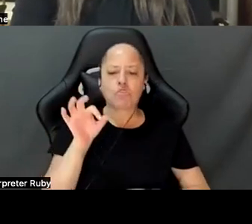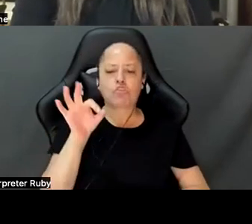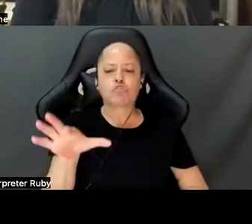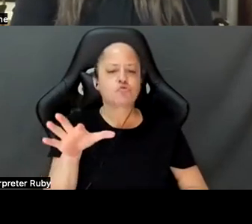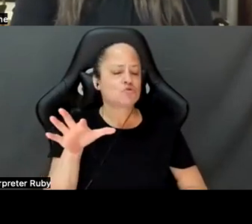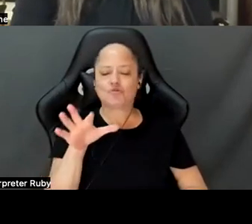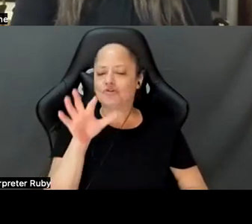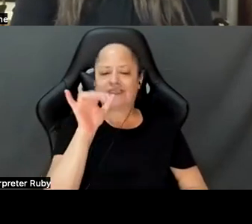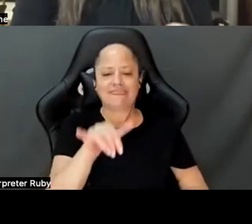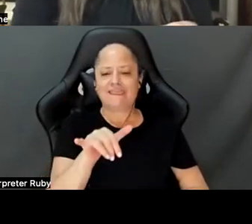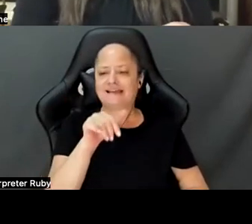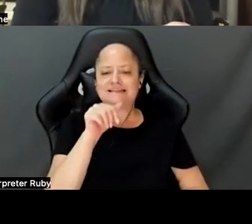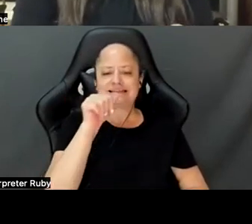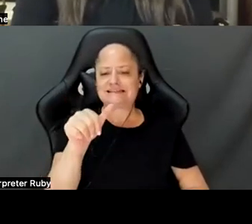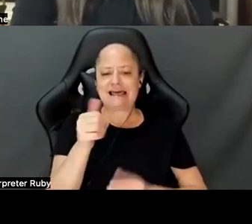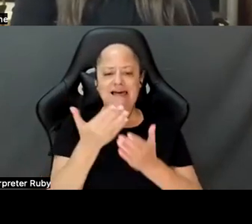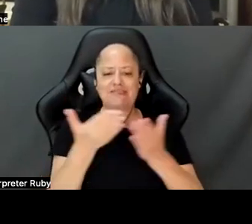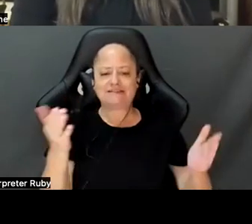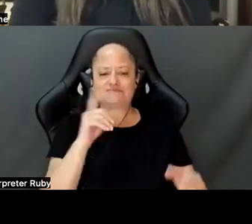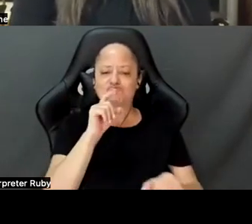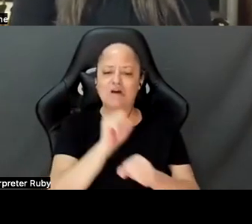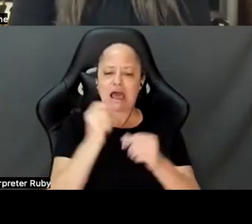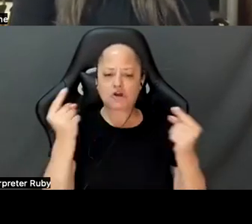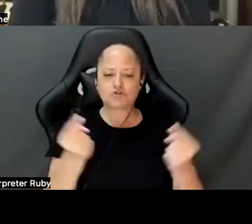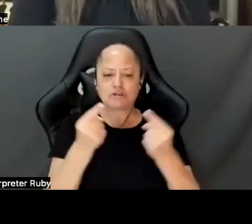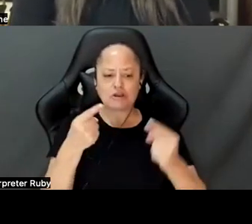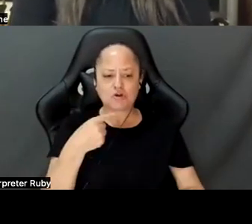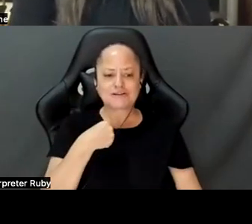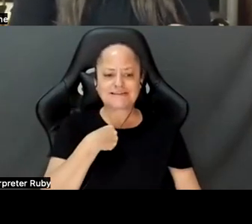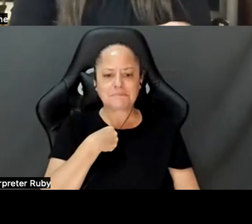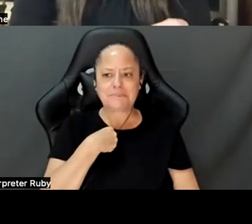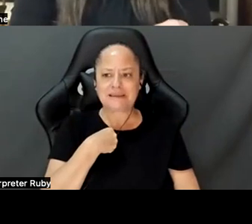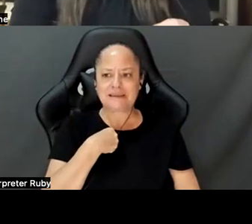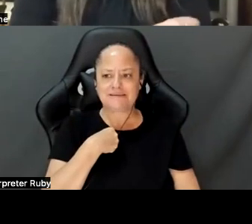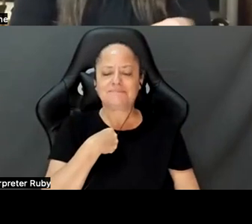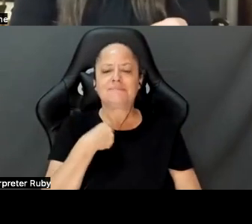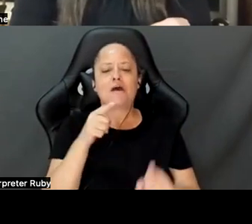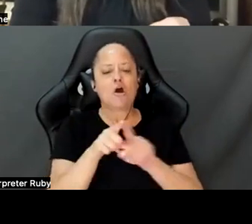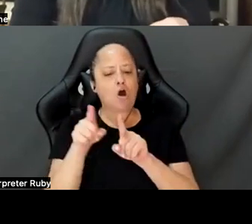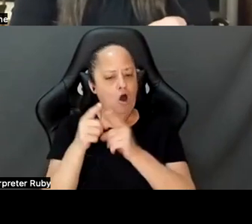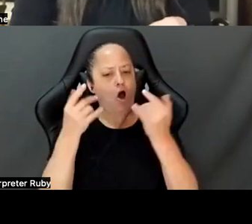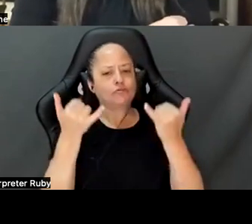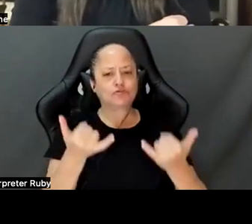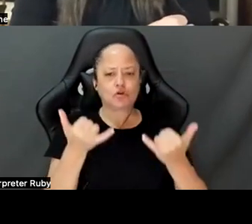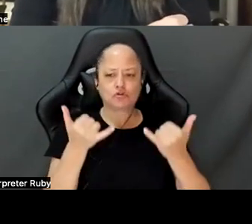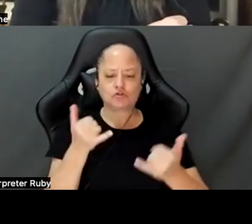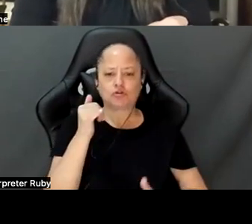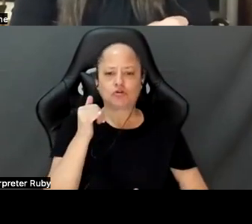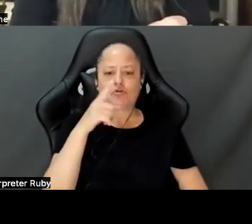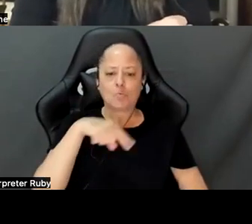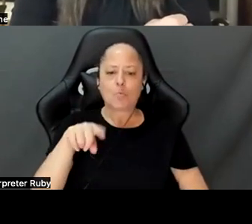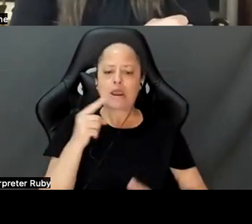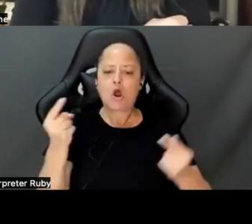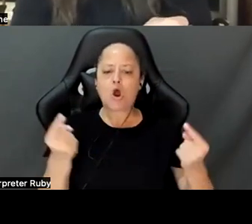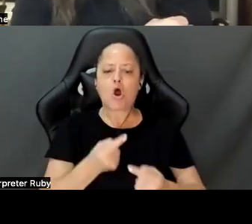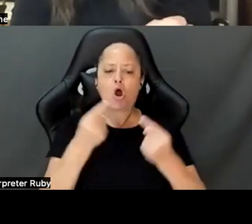that's not the stuff that actually hurts me. I mean, that also exists, but like the way that we are harmed